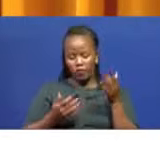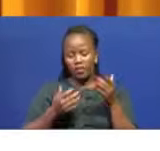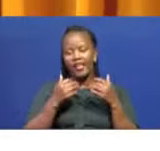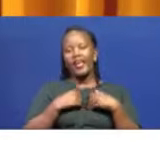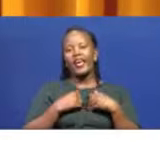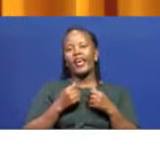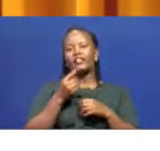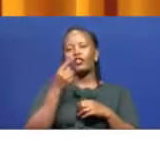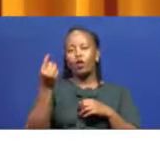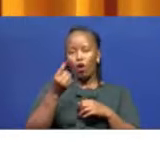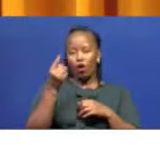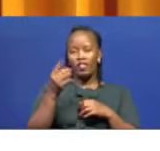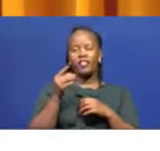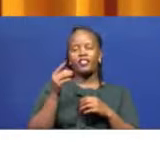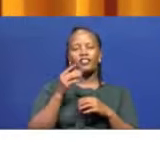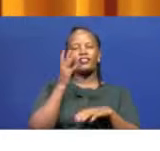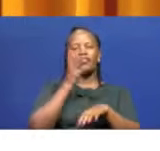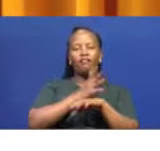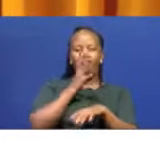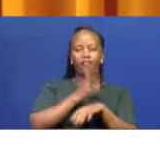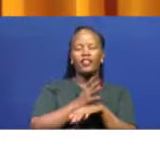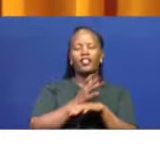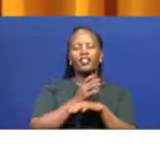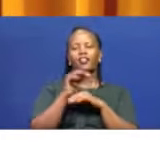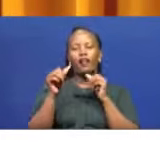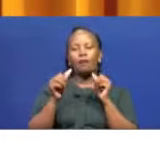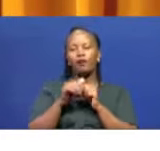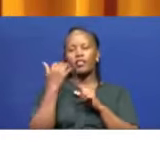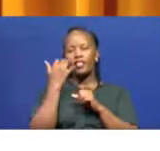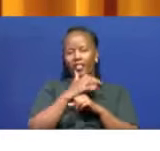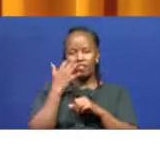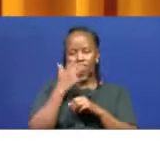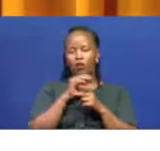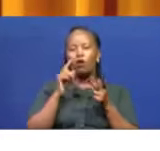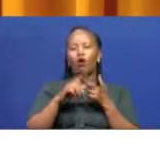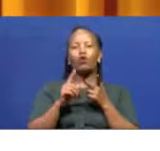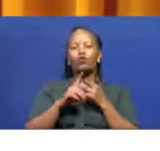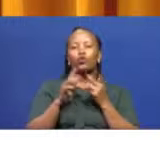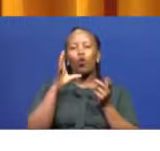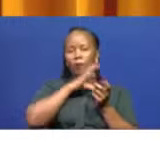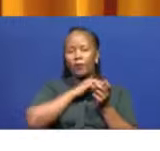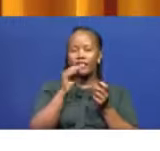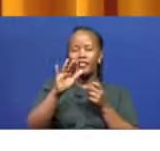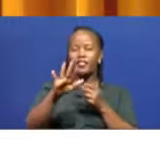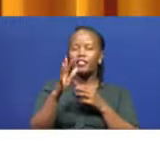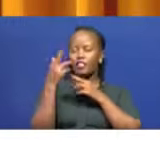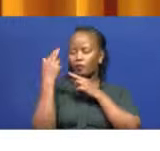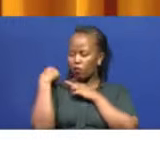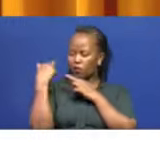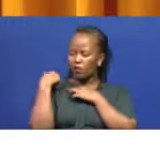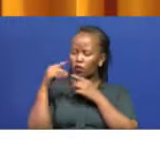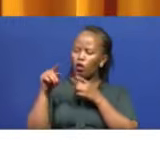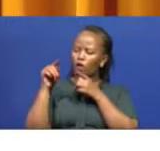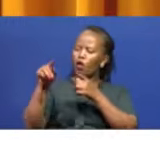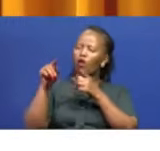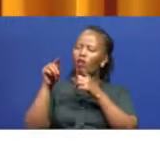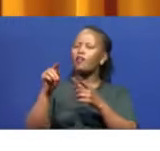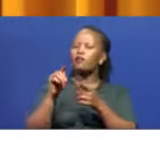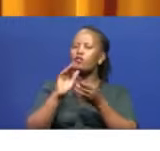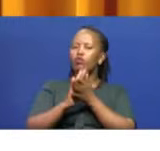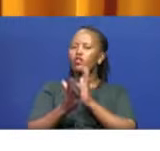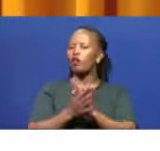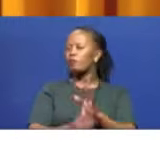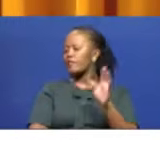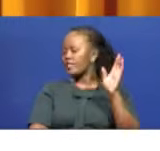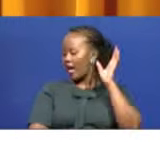allegations against H.E. Gachagua and omitted his responses, thereby condemning him unheard and